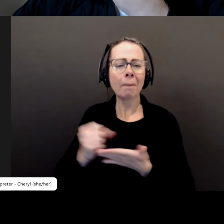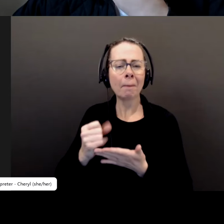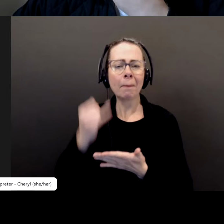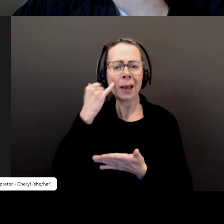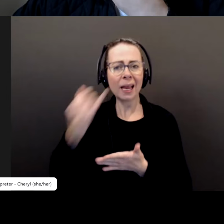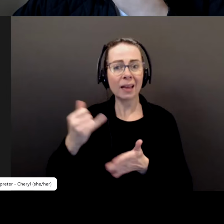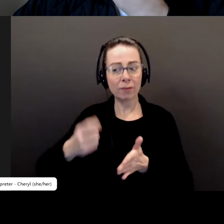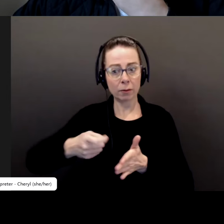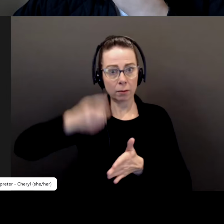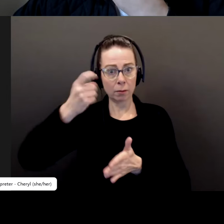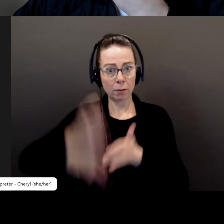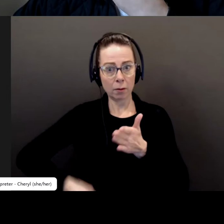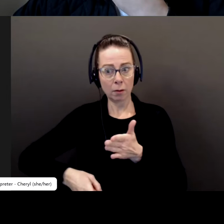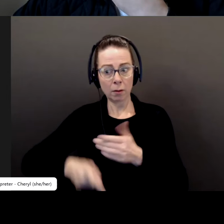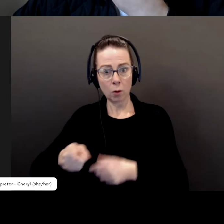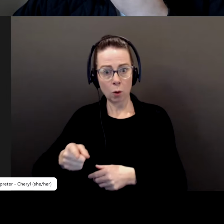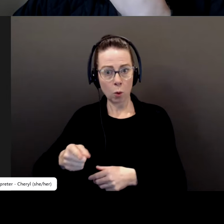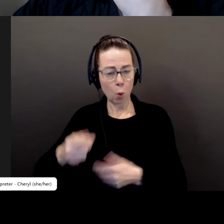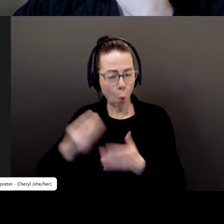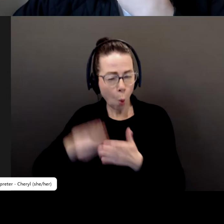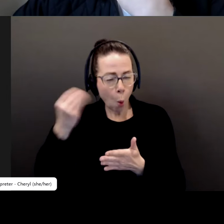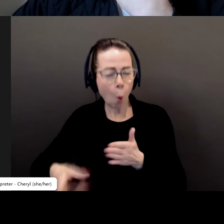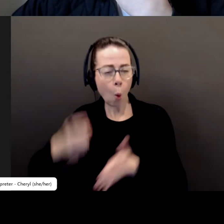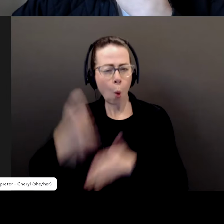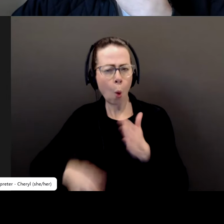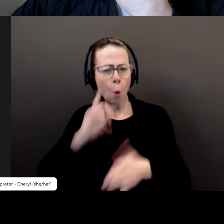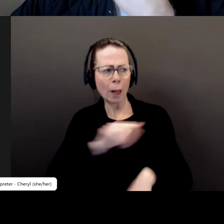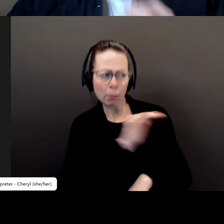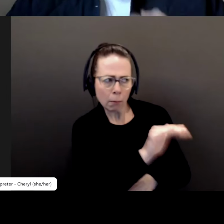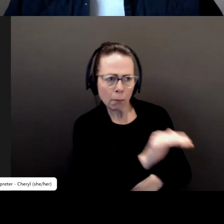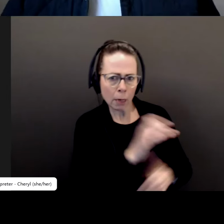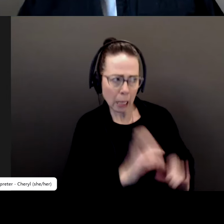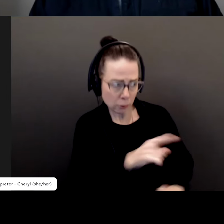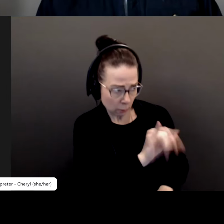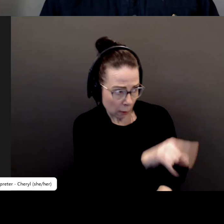not to have this feature. Is that something that you can speak to that you're aware of?